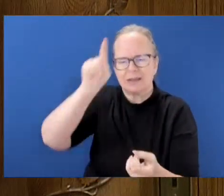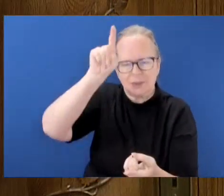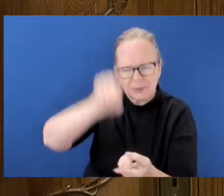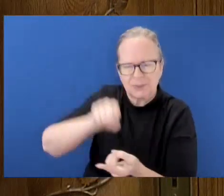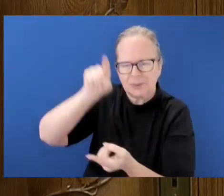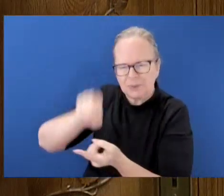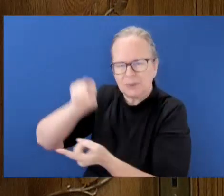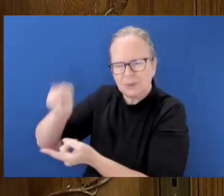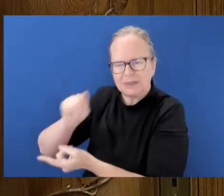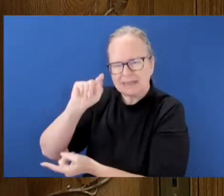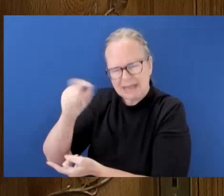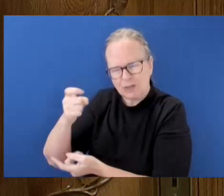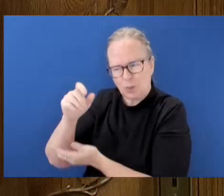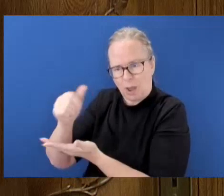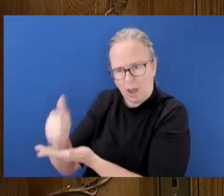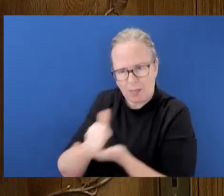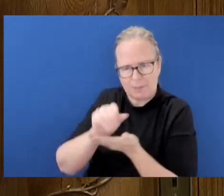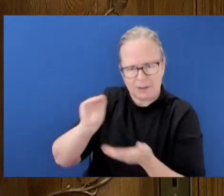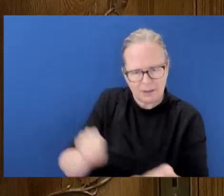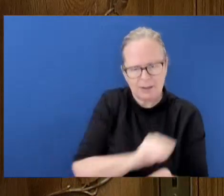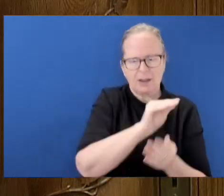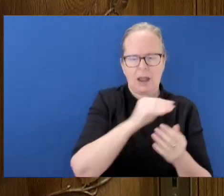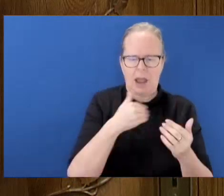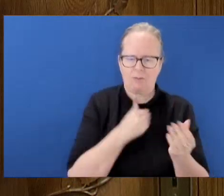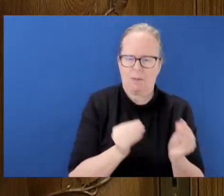Minister of Finance.